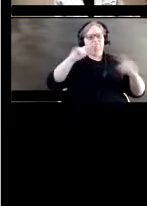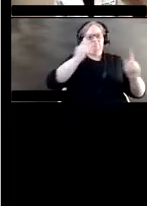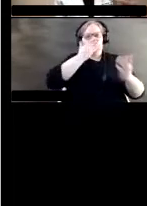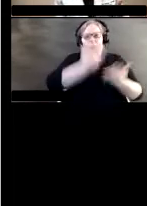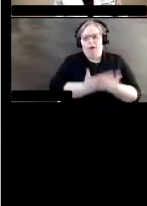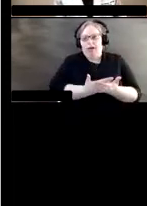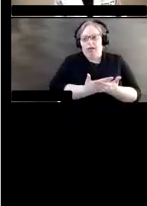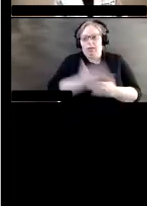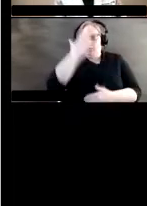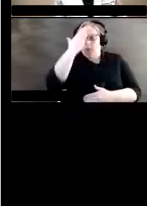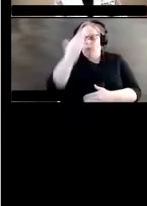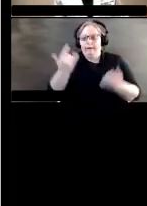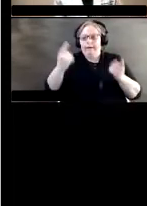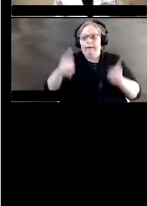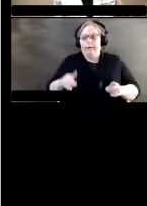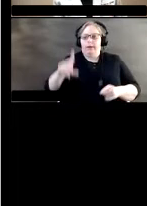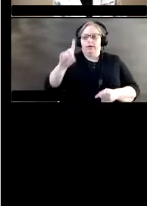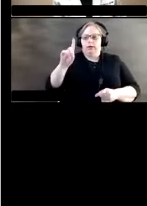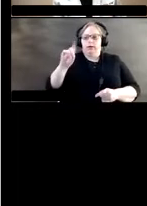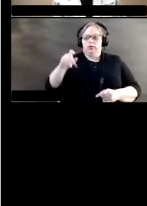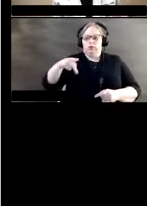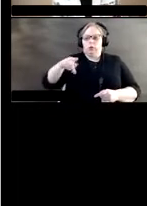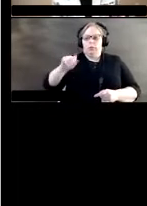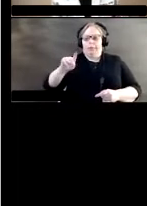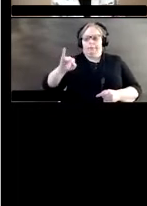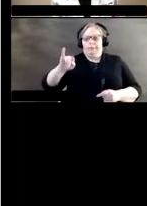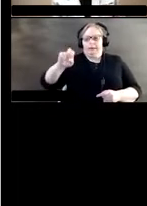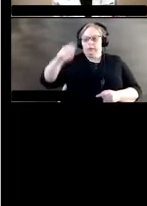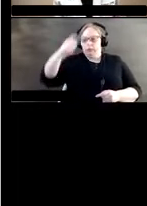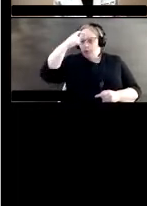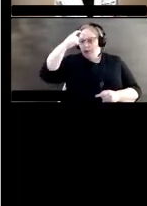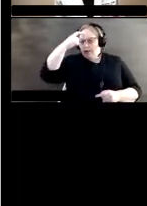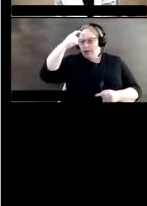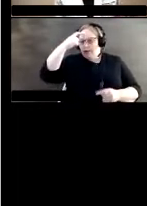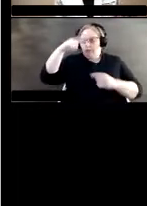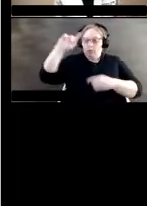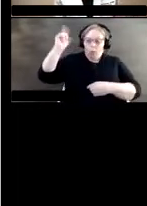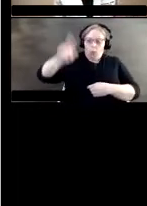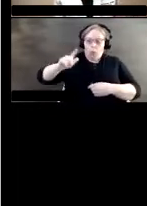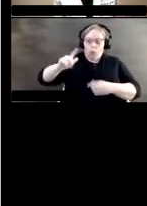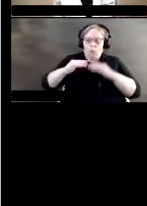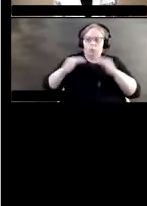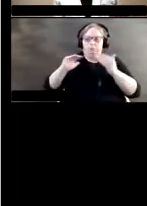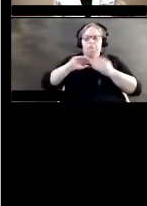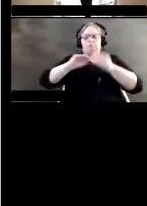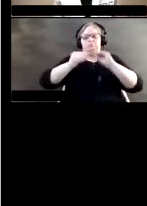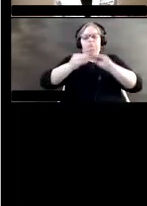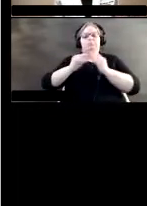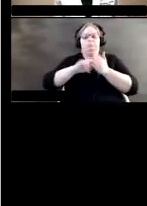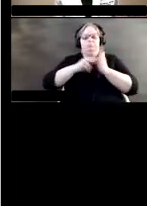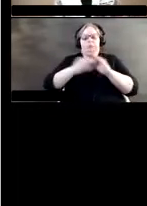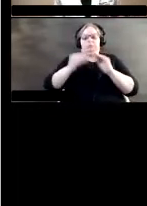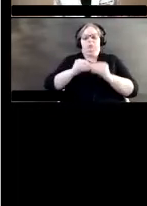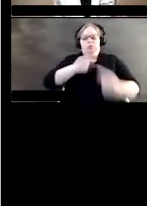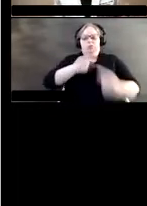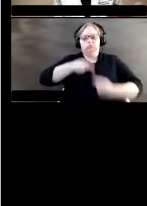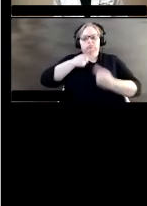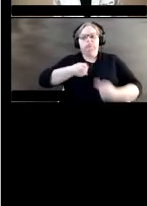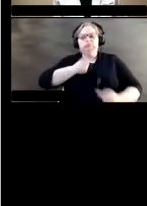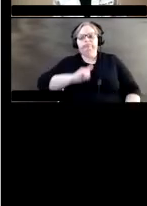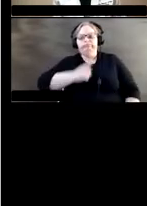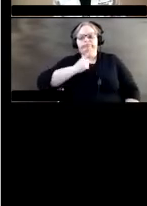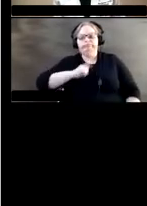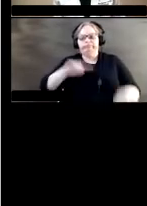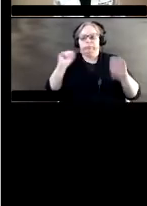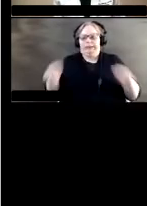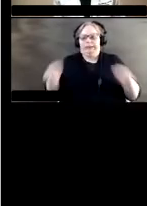when you're low on dopamine, your swallowing can be more impaired. So you always want to be eating meals when your meds are working